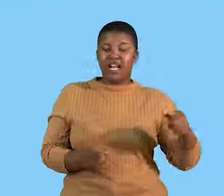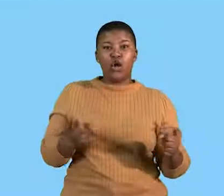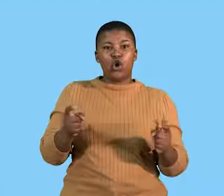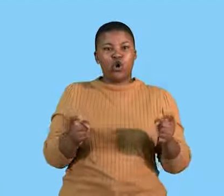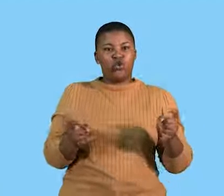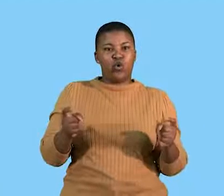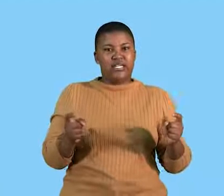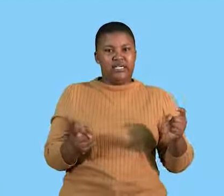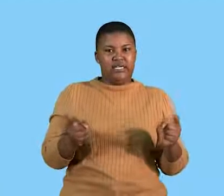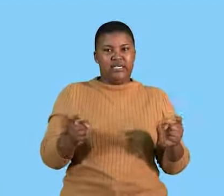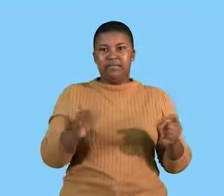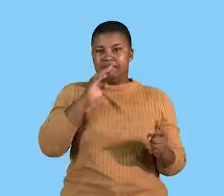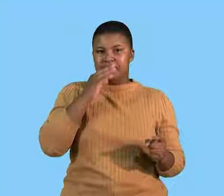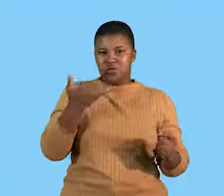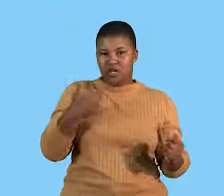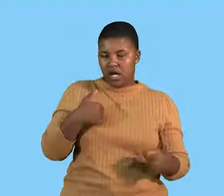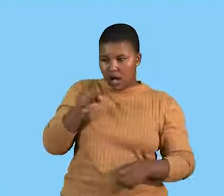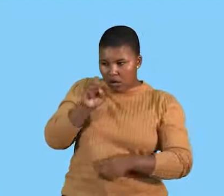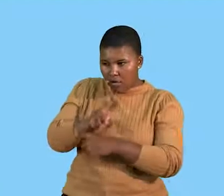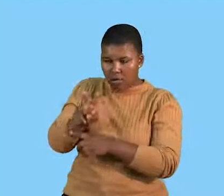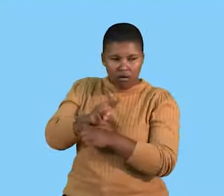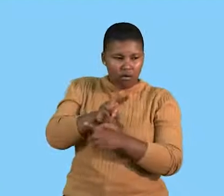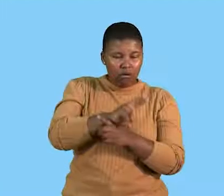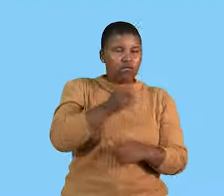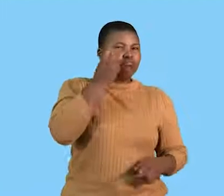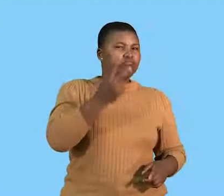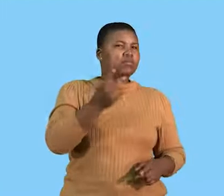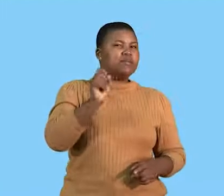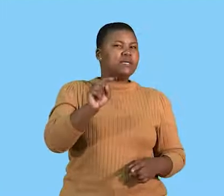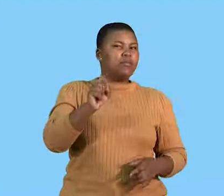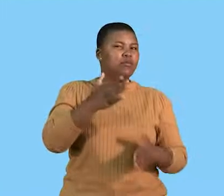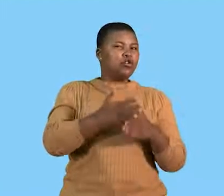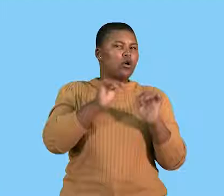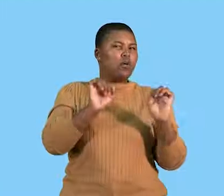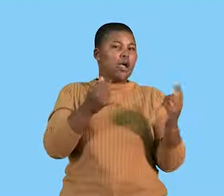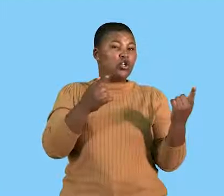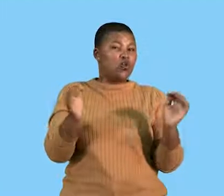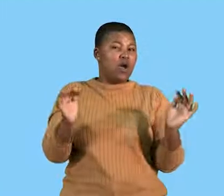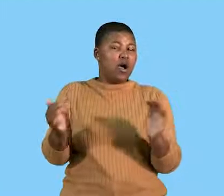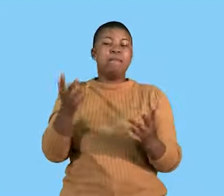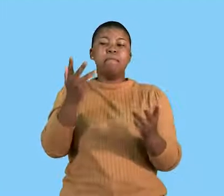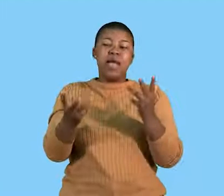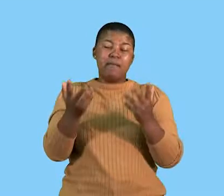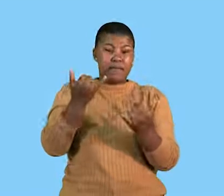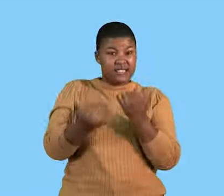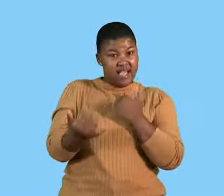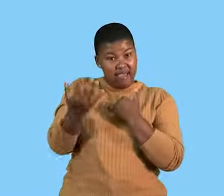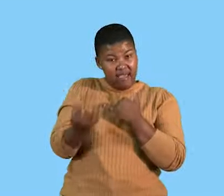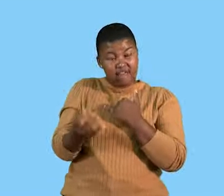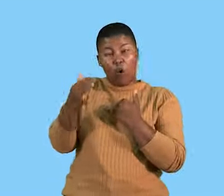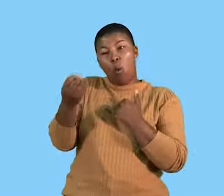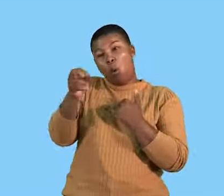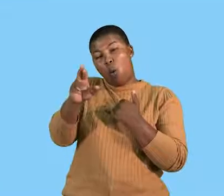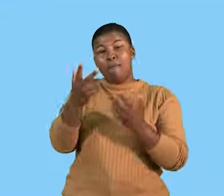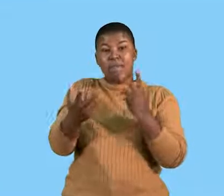Controlling is where we measure their progress, so we see how they do their task. And if there's any mistakes maybe they